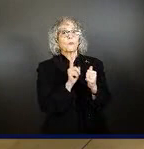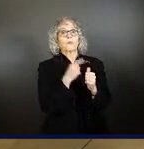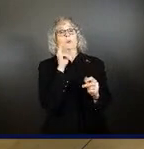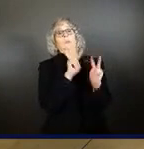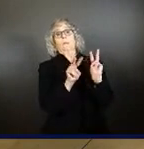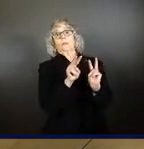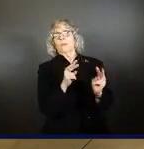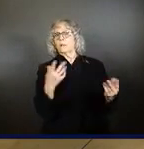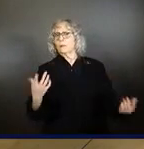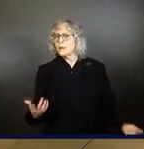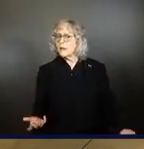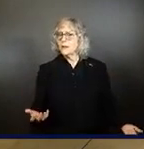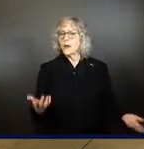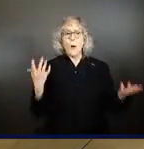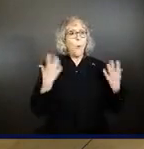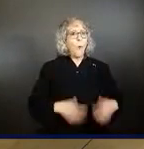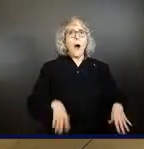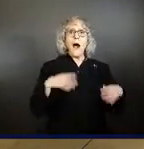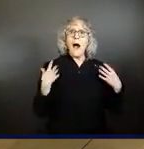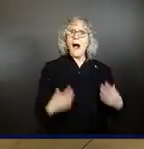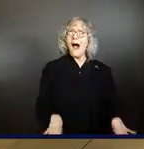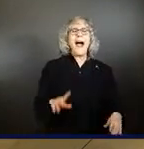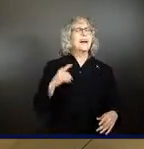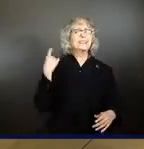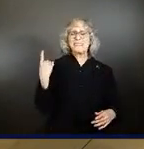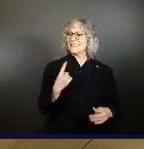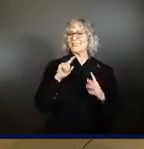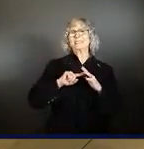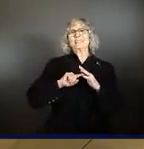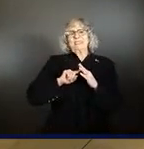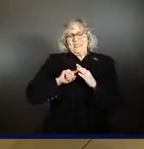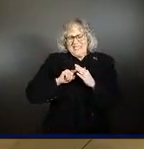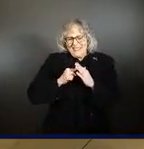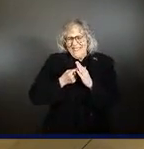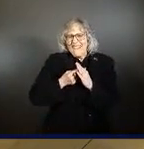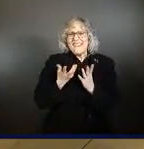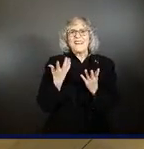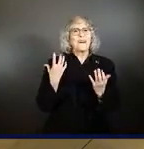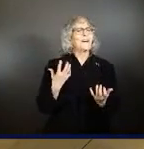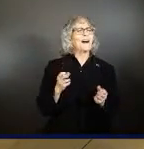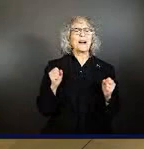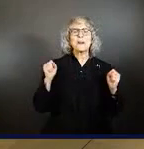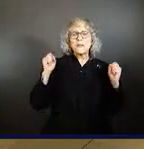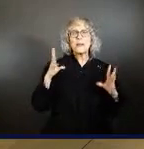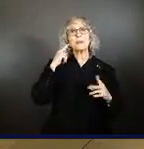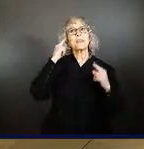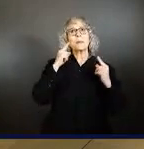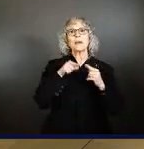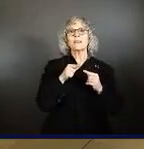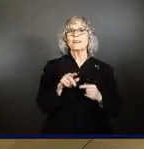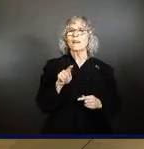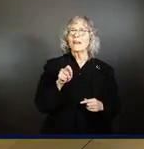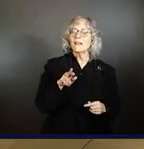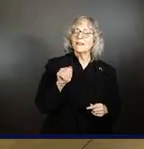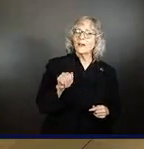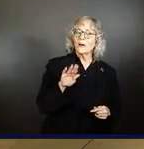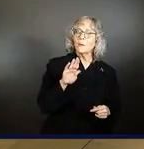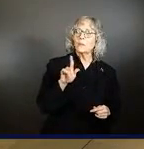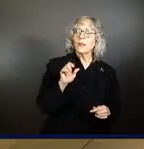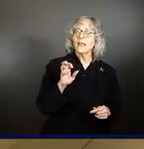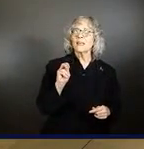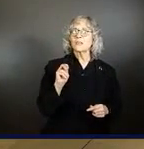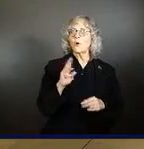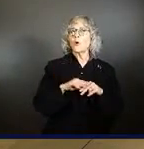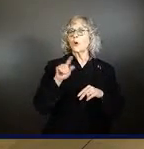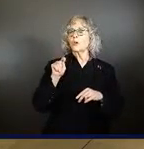observation. Again, This is just the start. And so that is incredible to think about. So we have Tara Blakeham on Twitch who